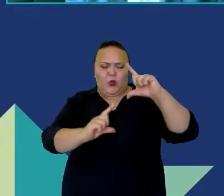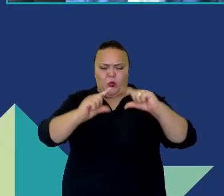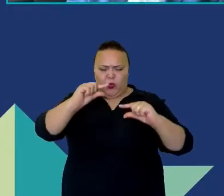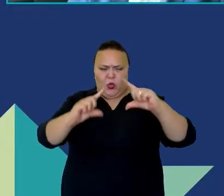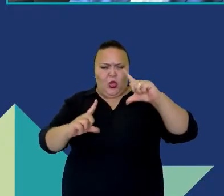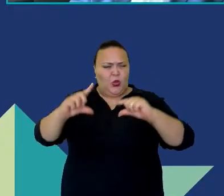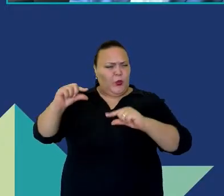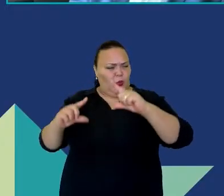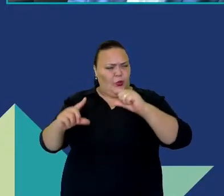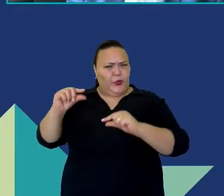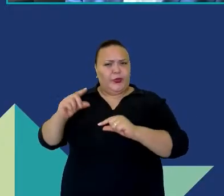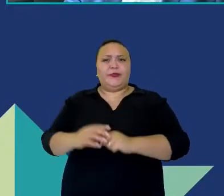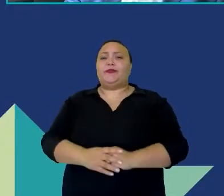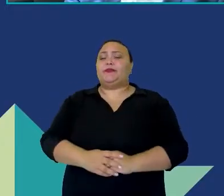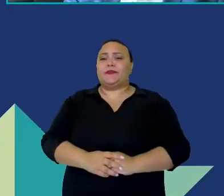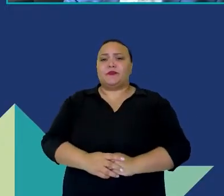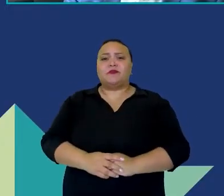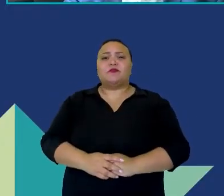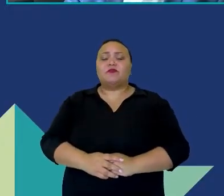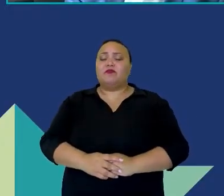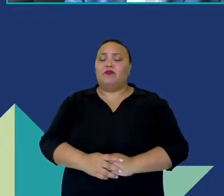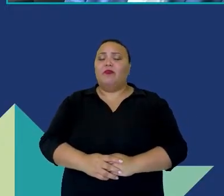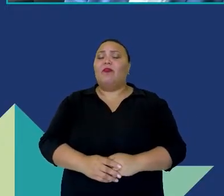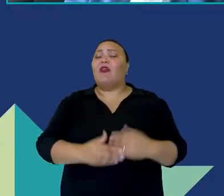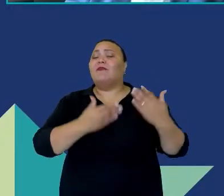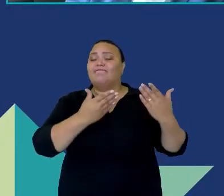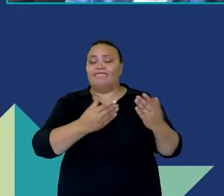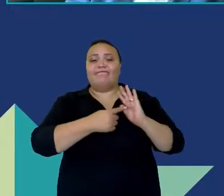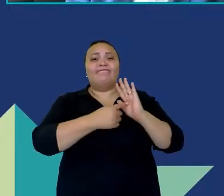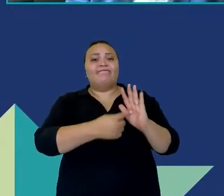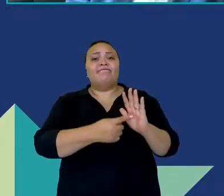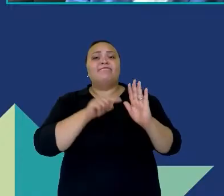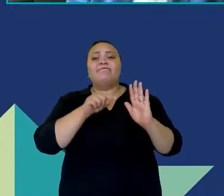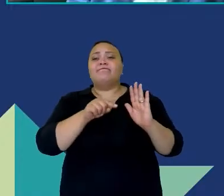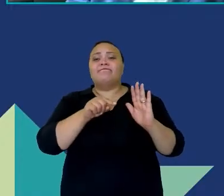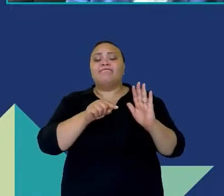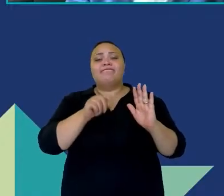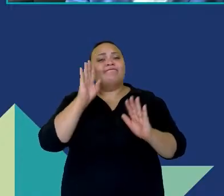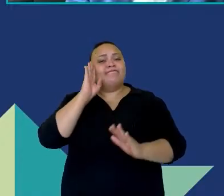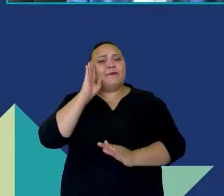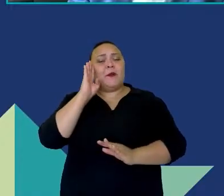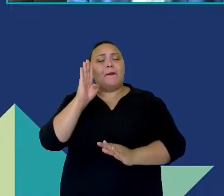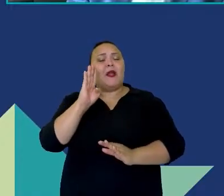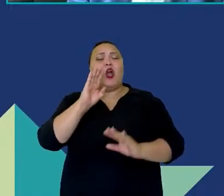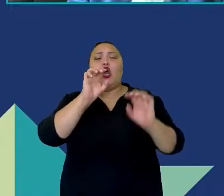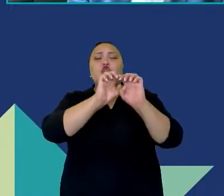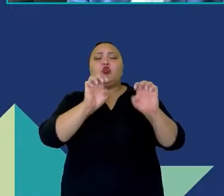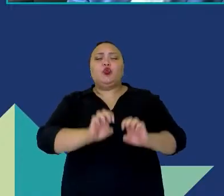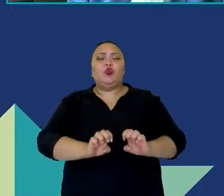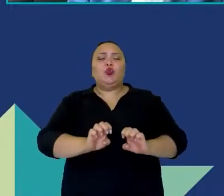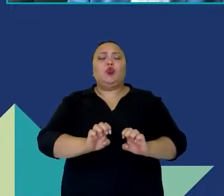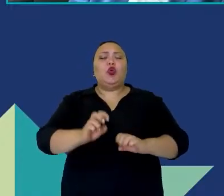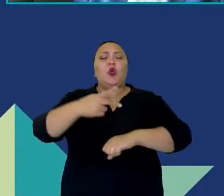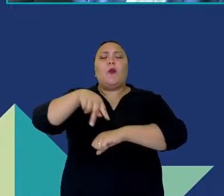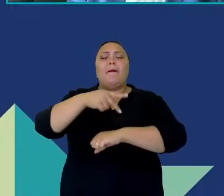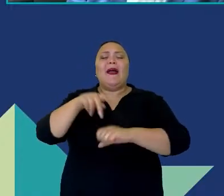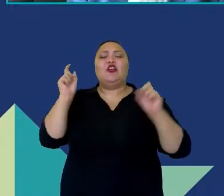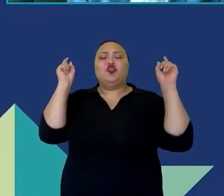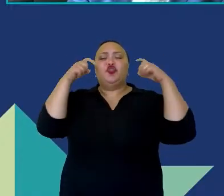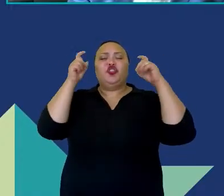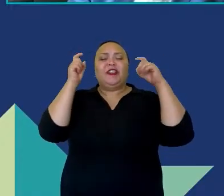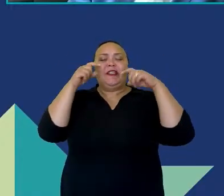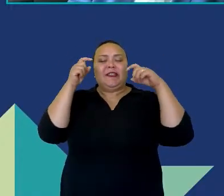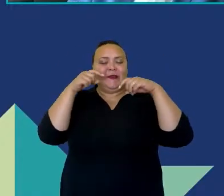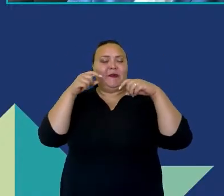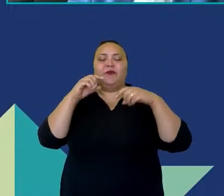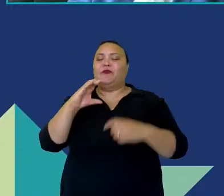permission. Appreciate that. This is one of the major facilities in Chile. Belongs to Codelco, one of the top 3 largest copper producers in the